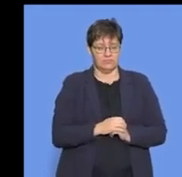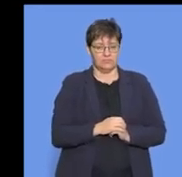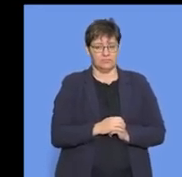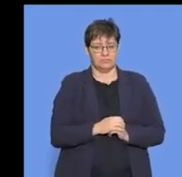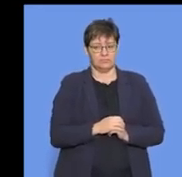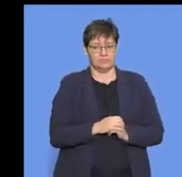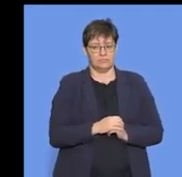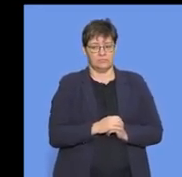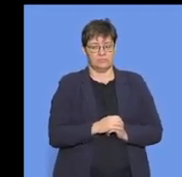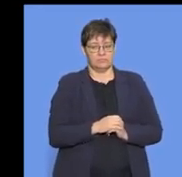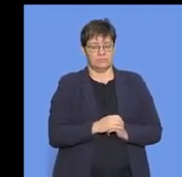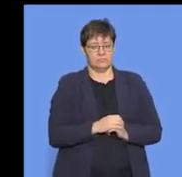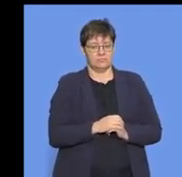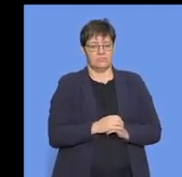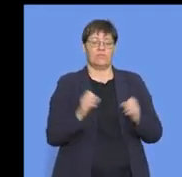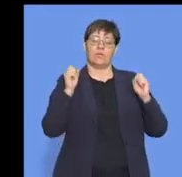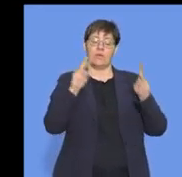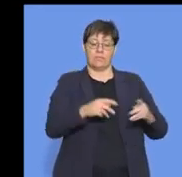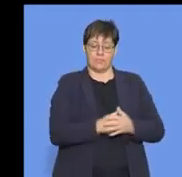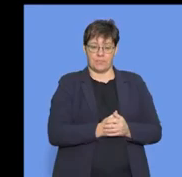107,01 degrees.